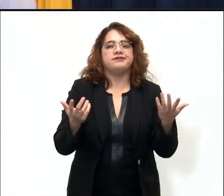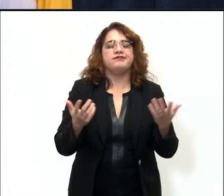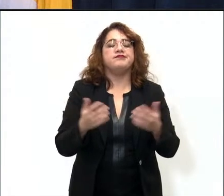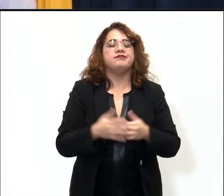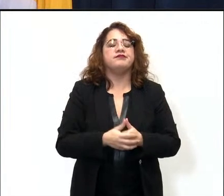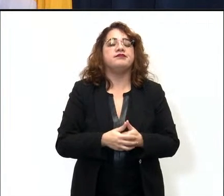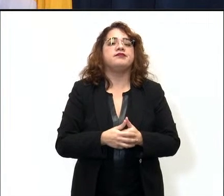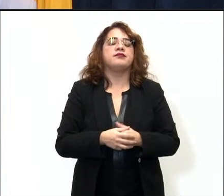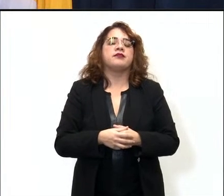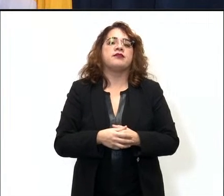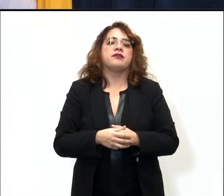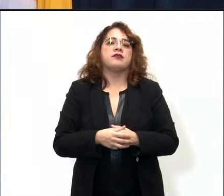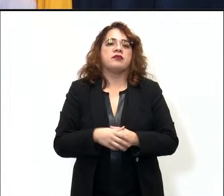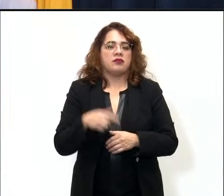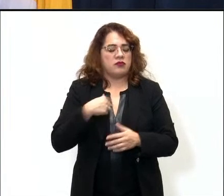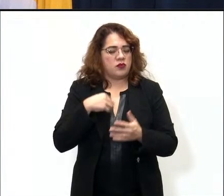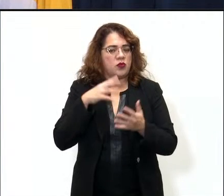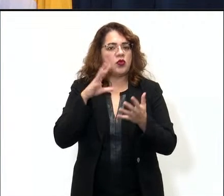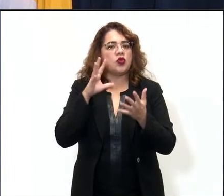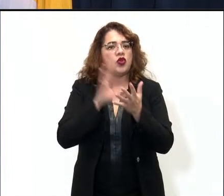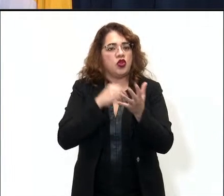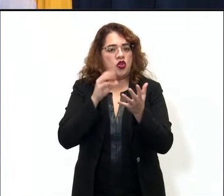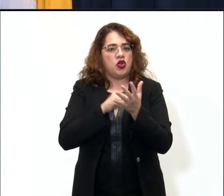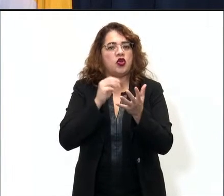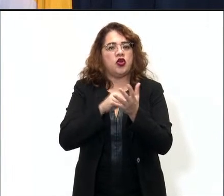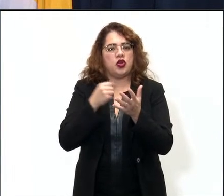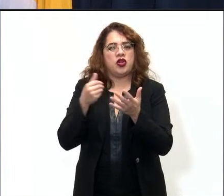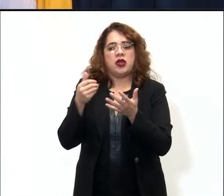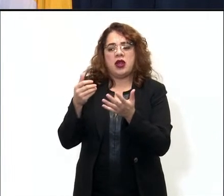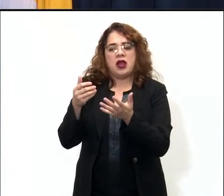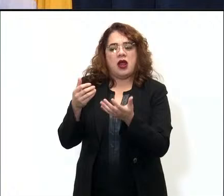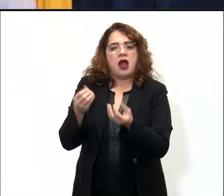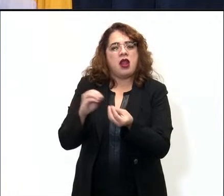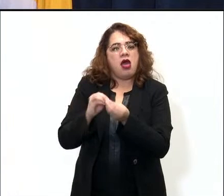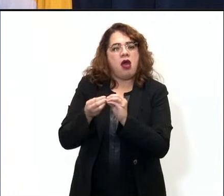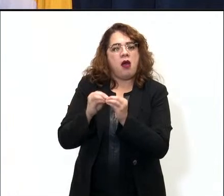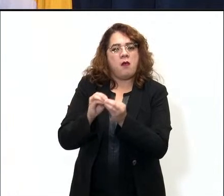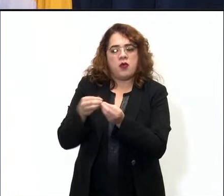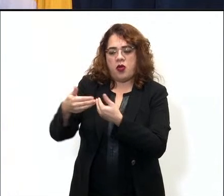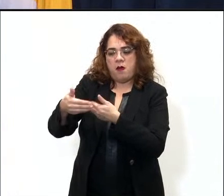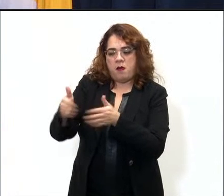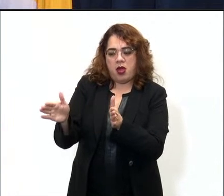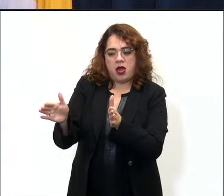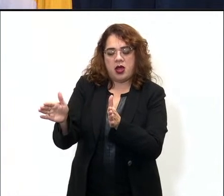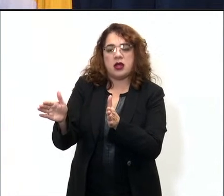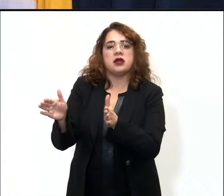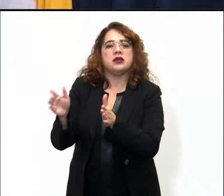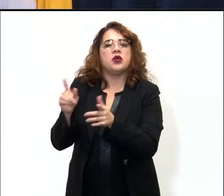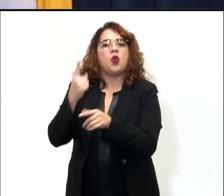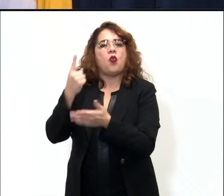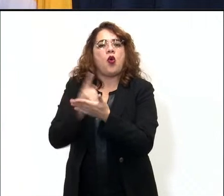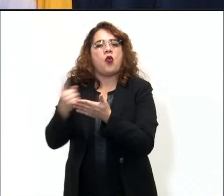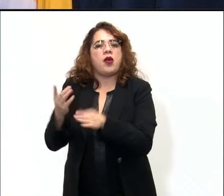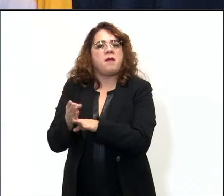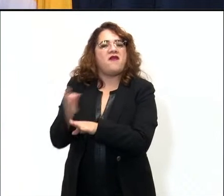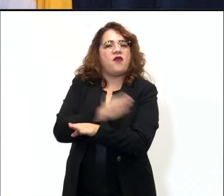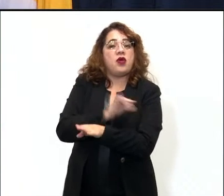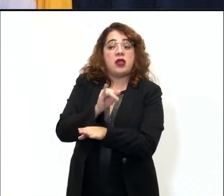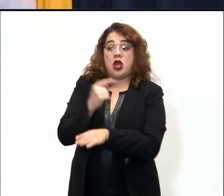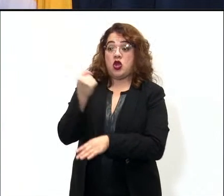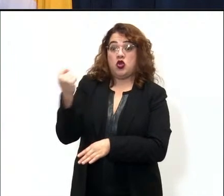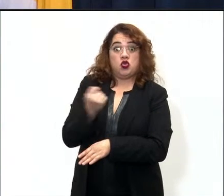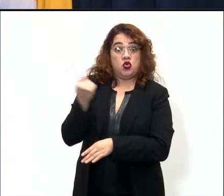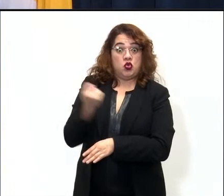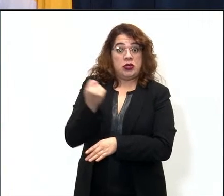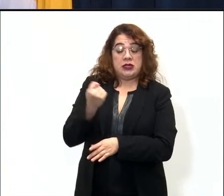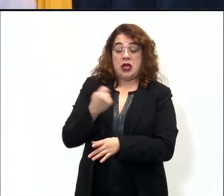to understand that we learn about how much vaccine we get each week for the following week. So we learn on a Tuesday what